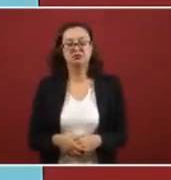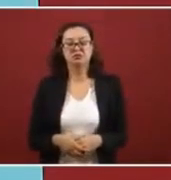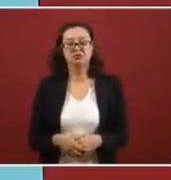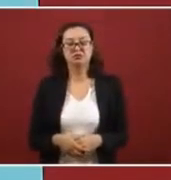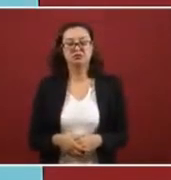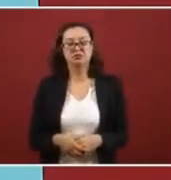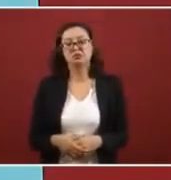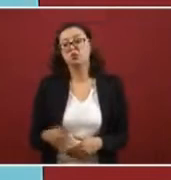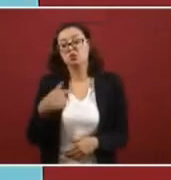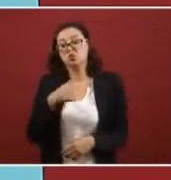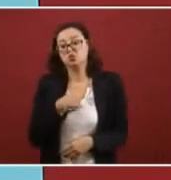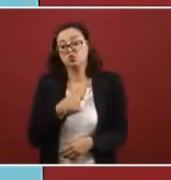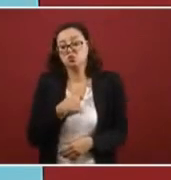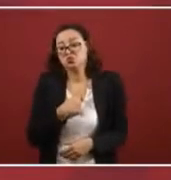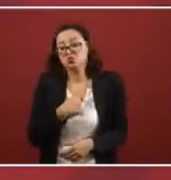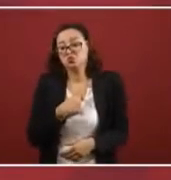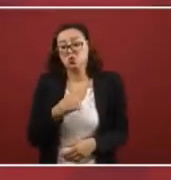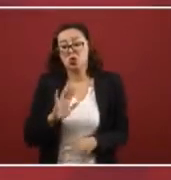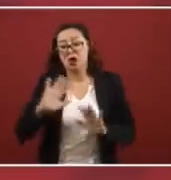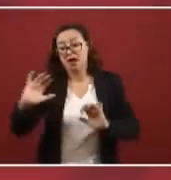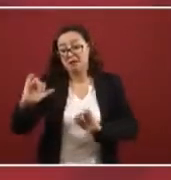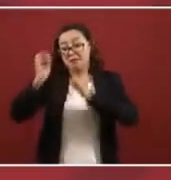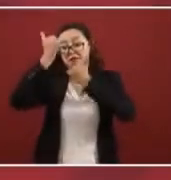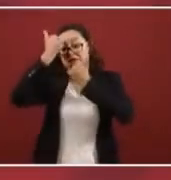that I am